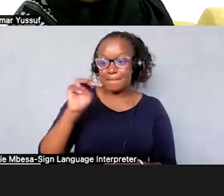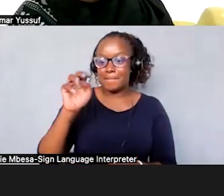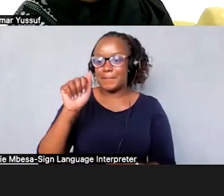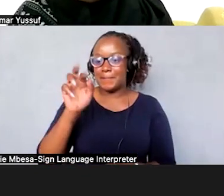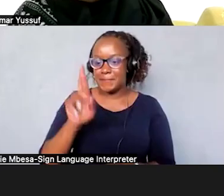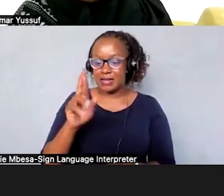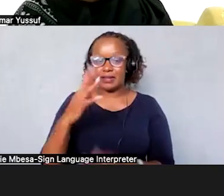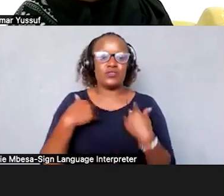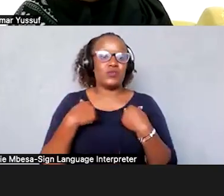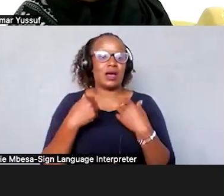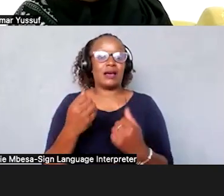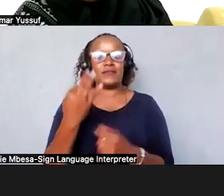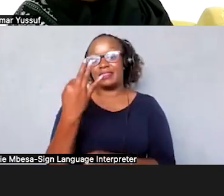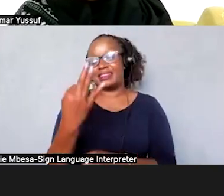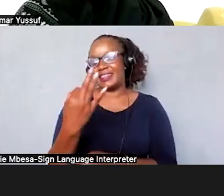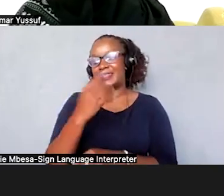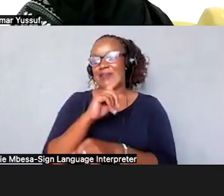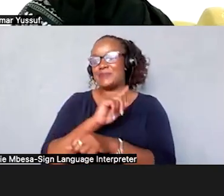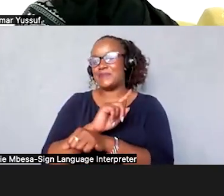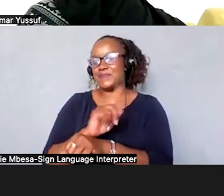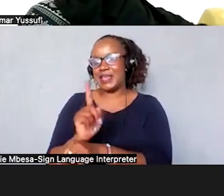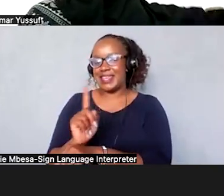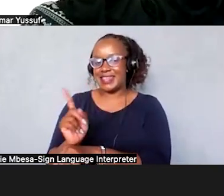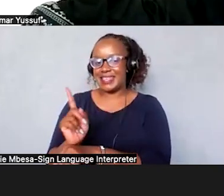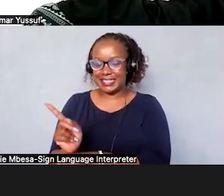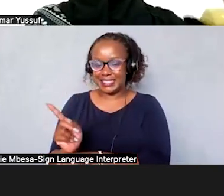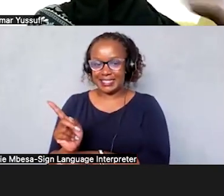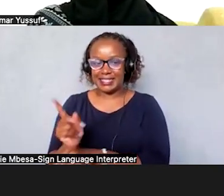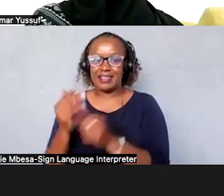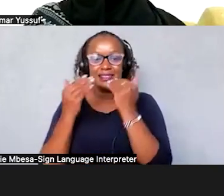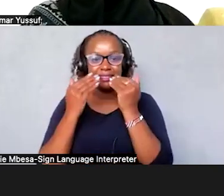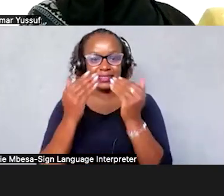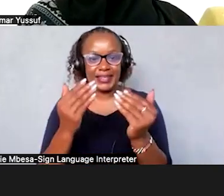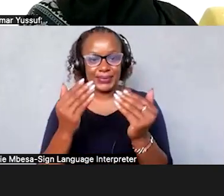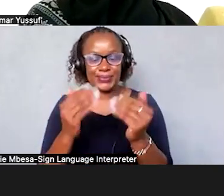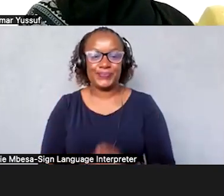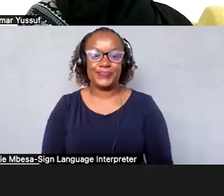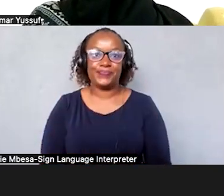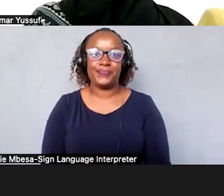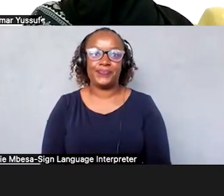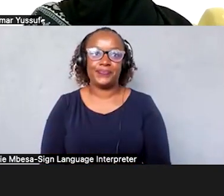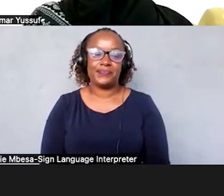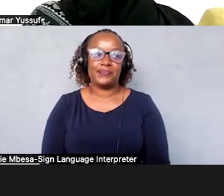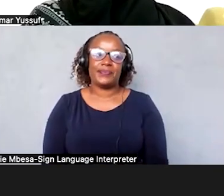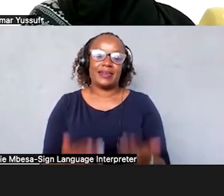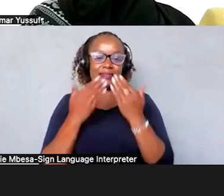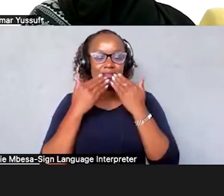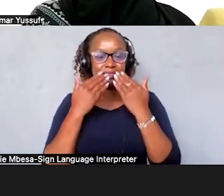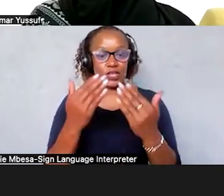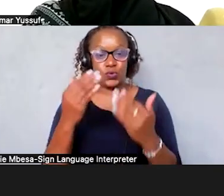just tell us what you have been doing. Thank you. Thank you, Caroline.